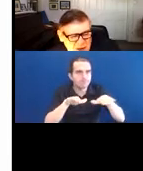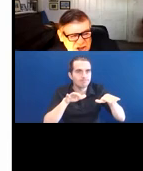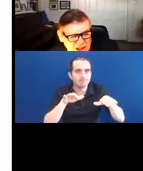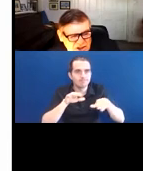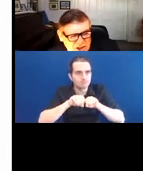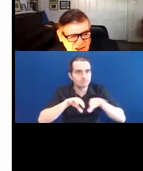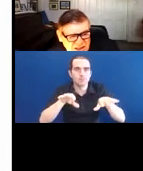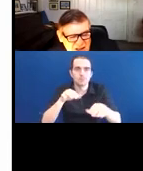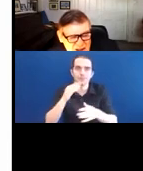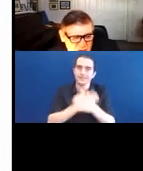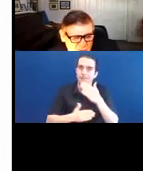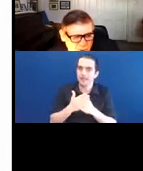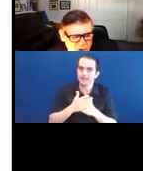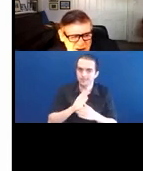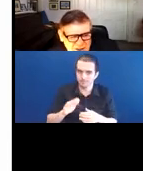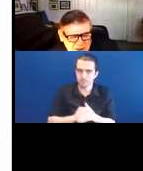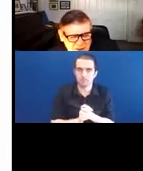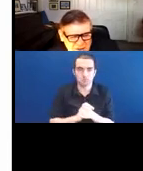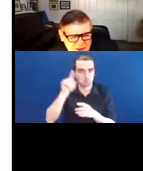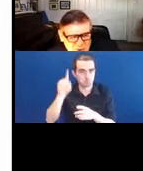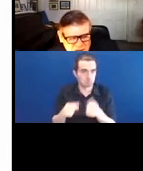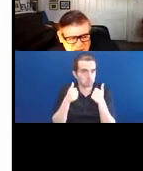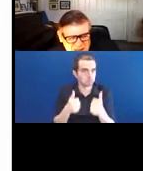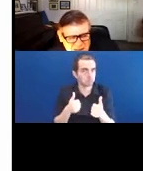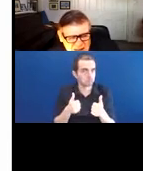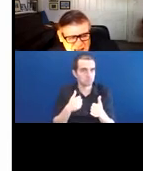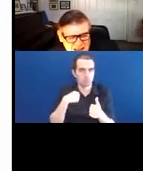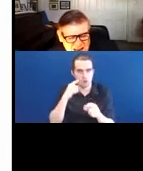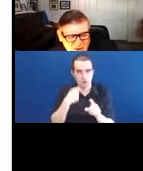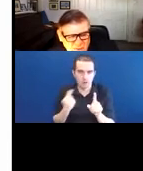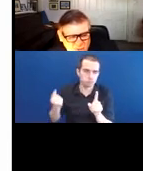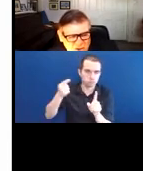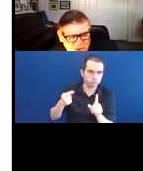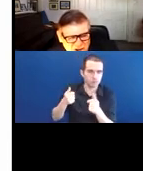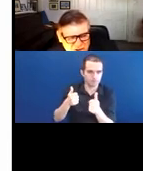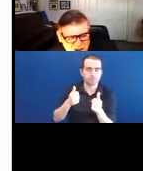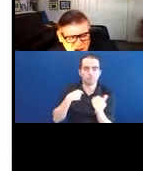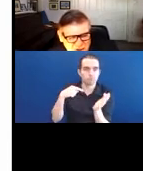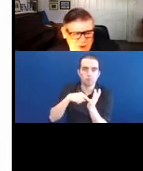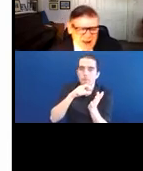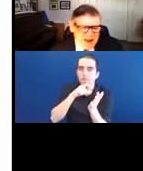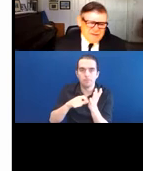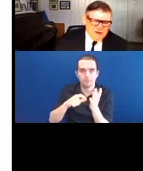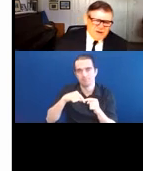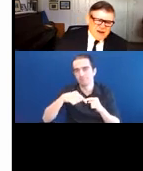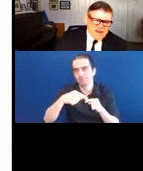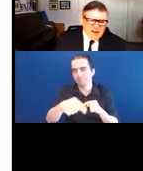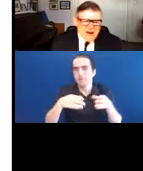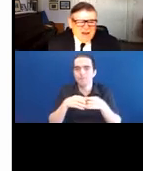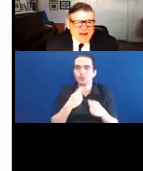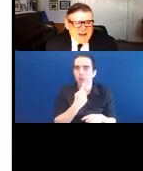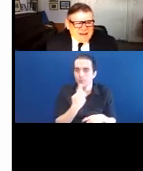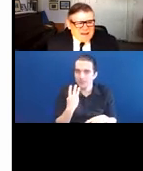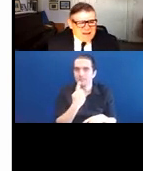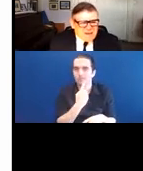we change things. What we're really doing on this course is laying out what the issues are that we have to address